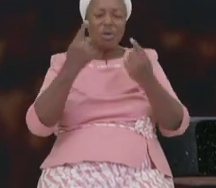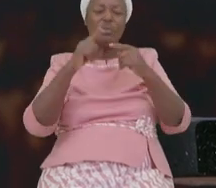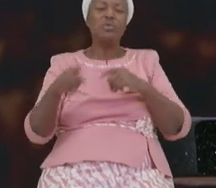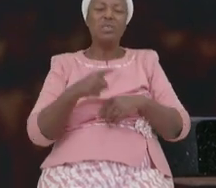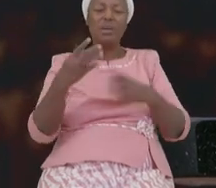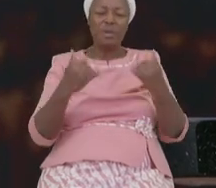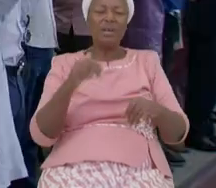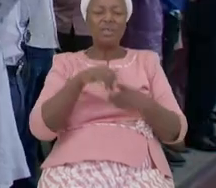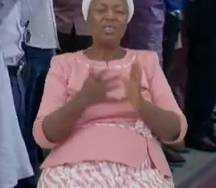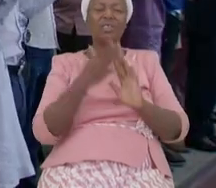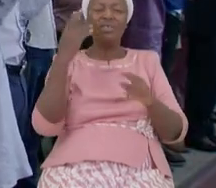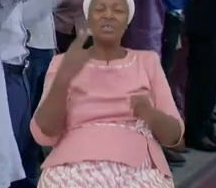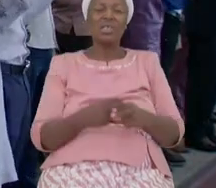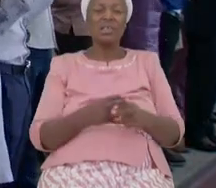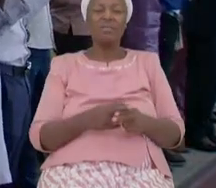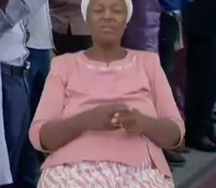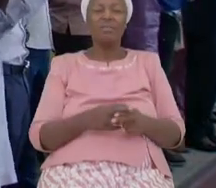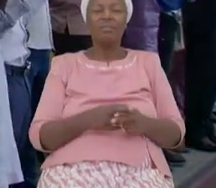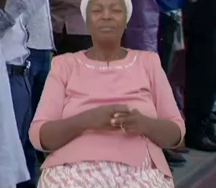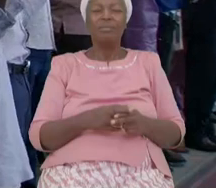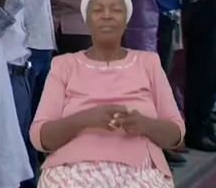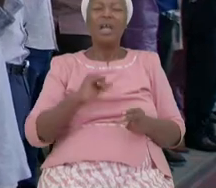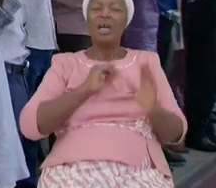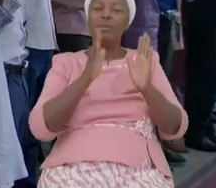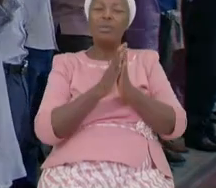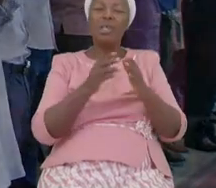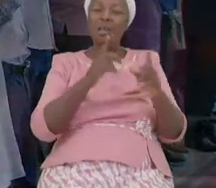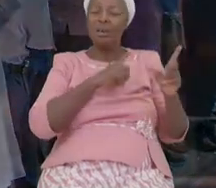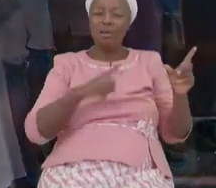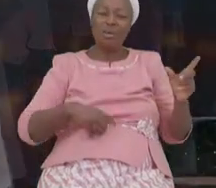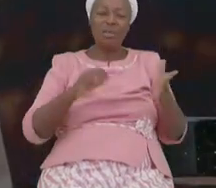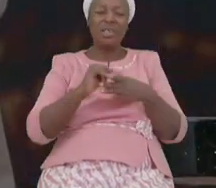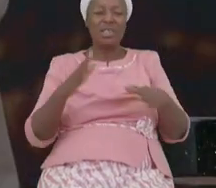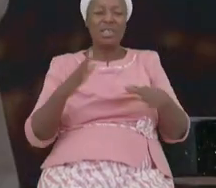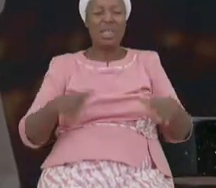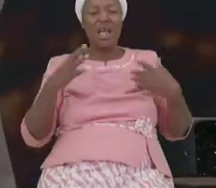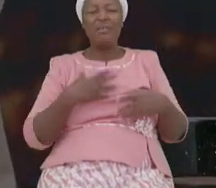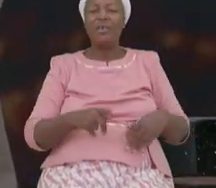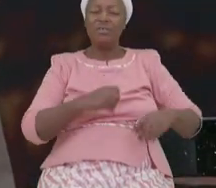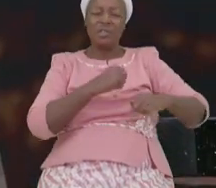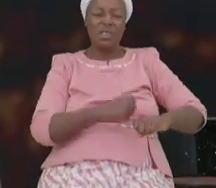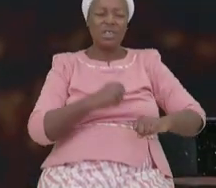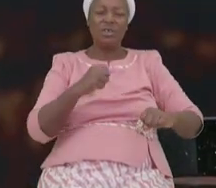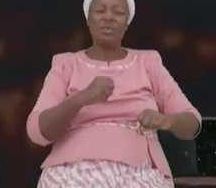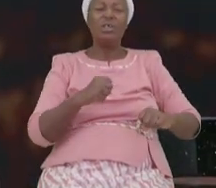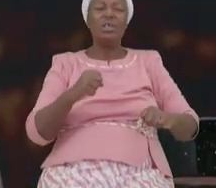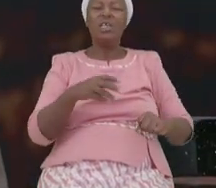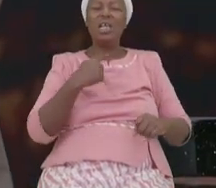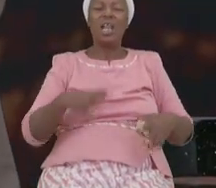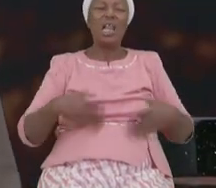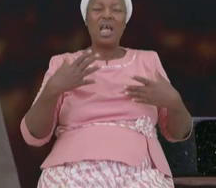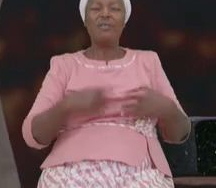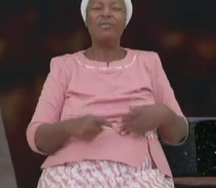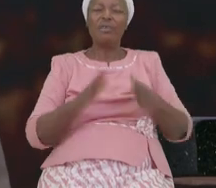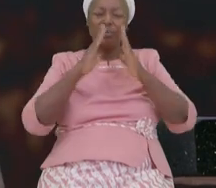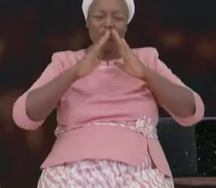in Jesus' name. I pray, Lord, a life of security, a life of